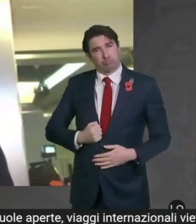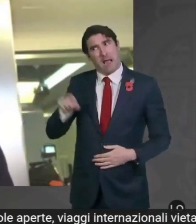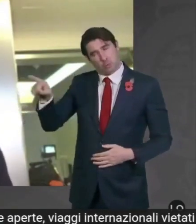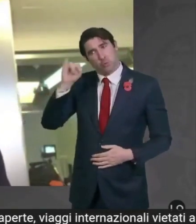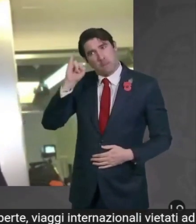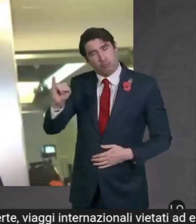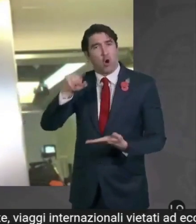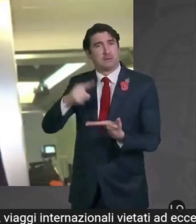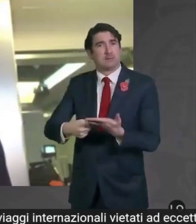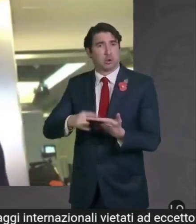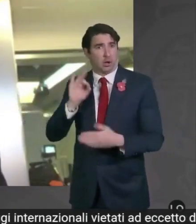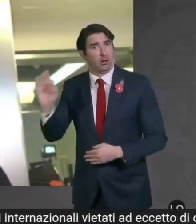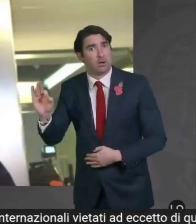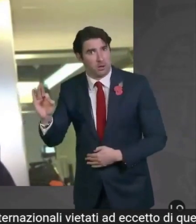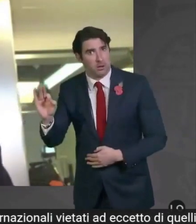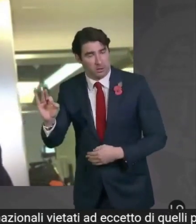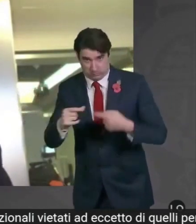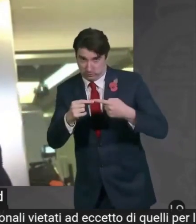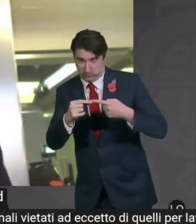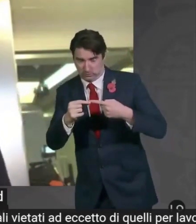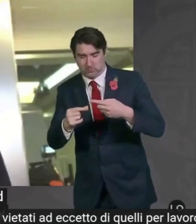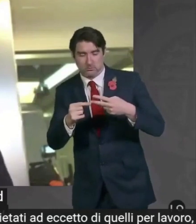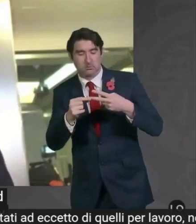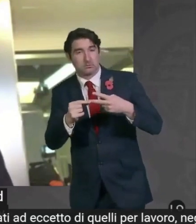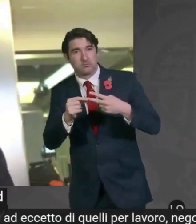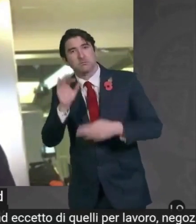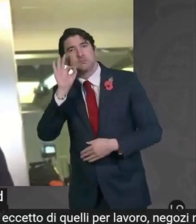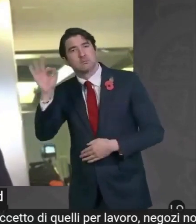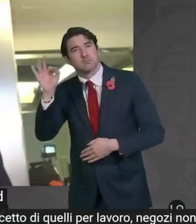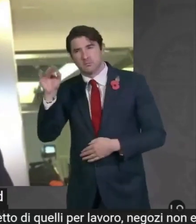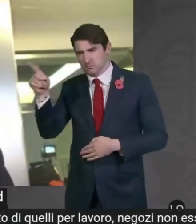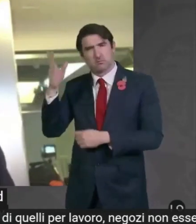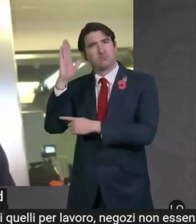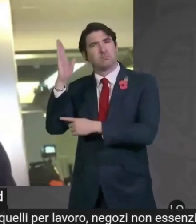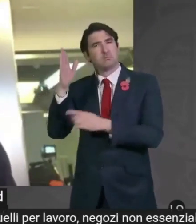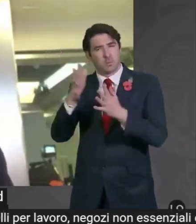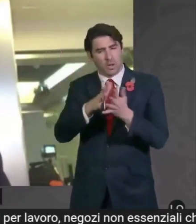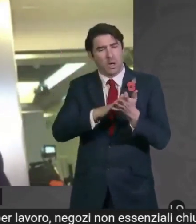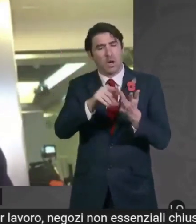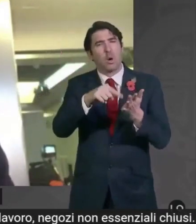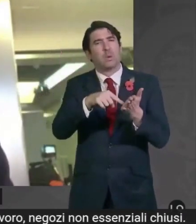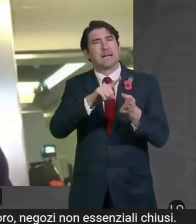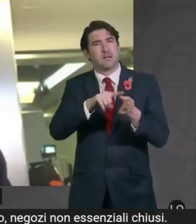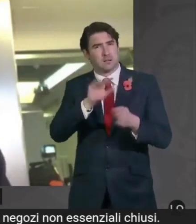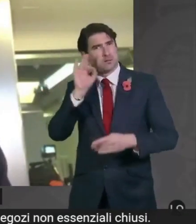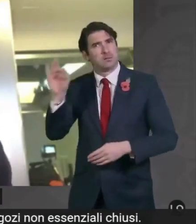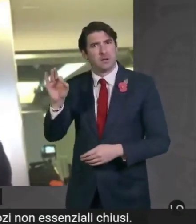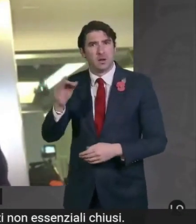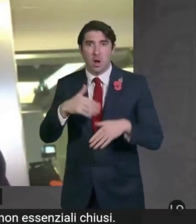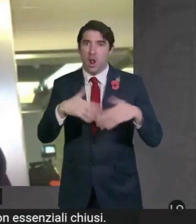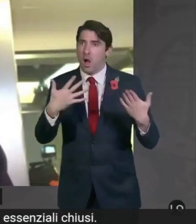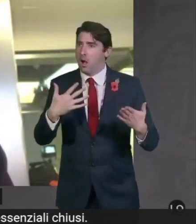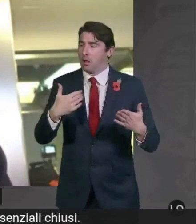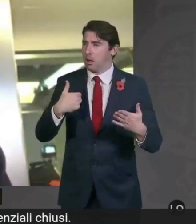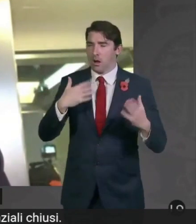Professor Whitty, many people will be watching this tonight. They will be very worried about what it means for them and their families,